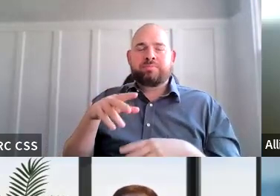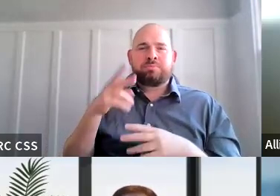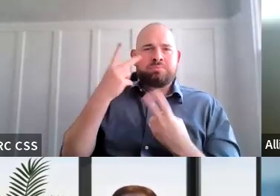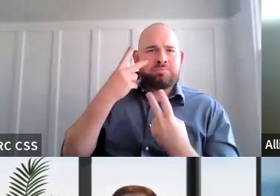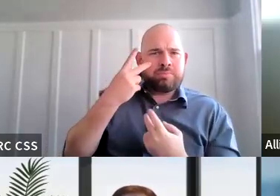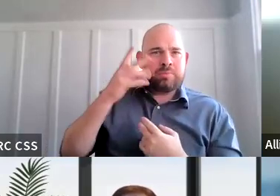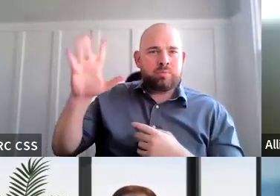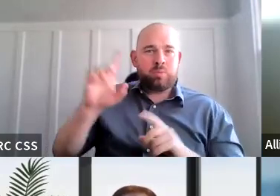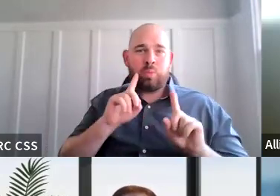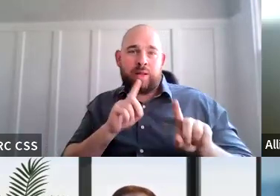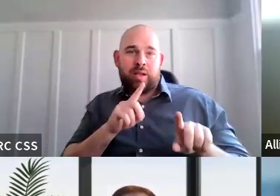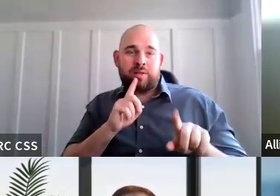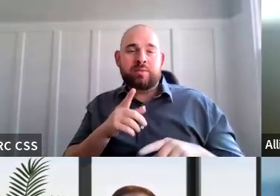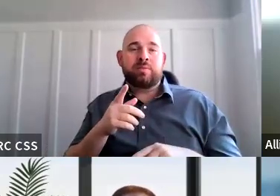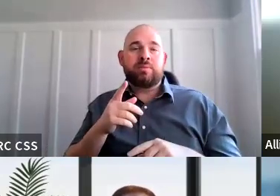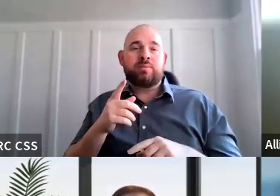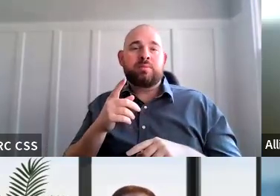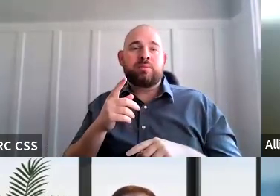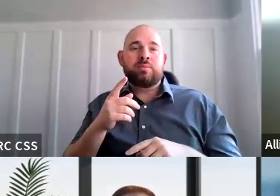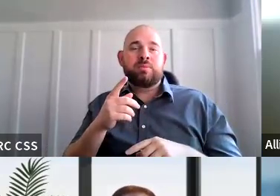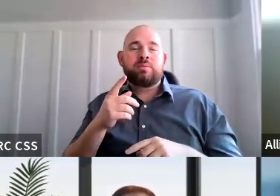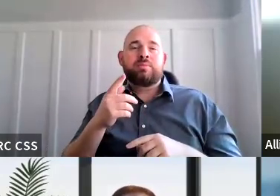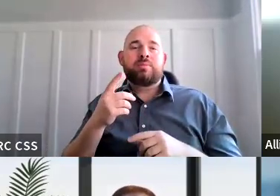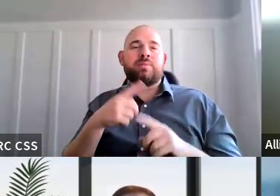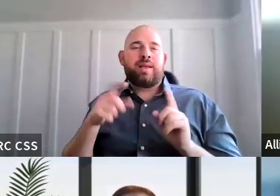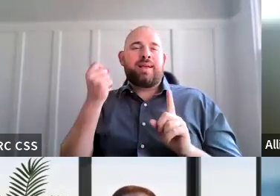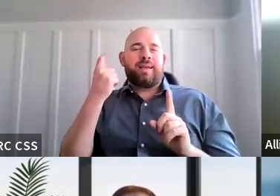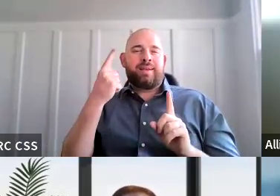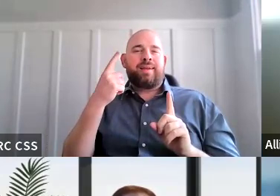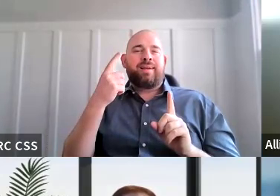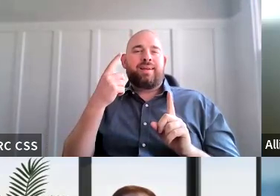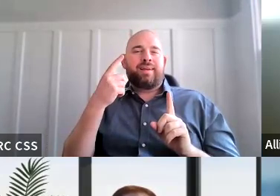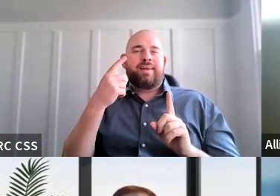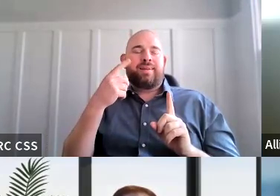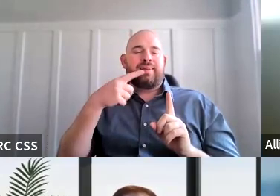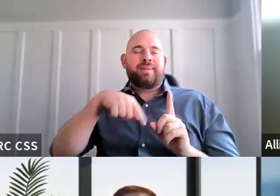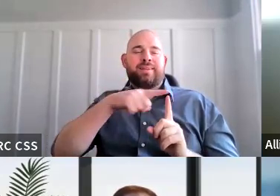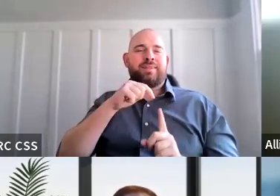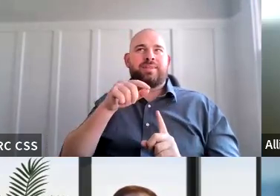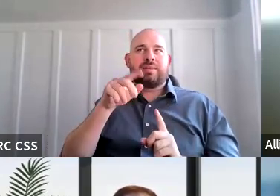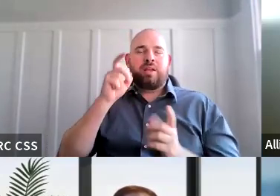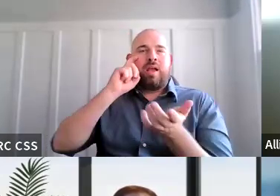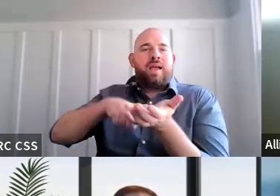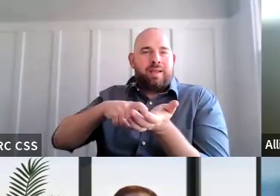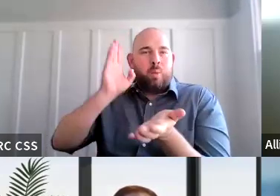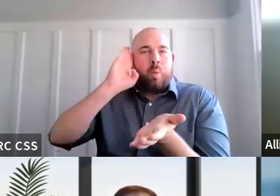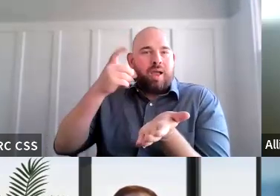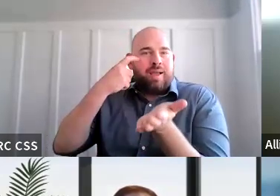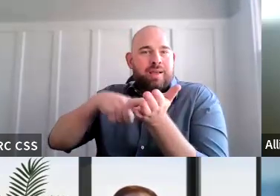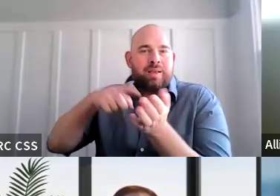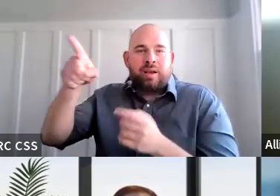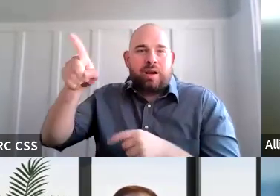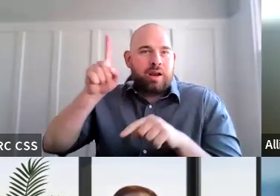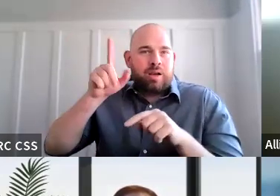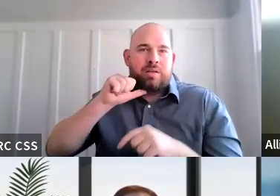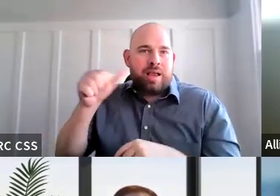and dogs will make noises and they'll learn from the reaction of their owner, right? Whether that noise